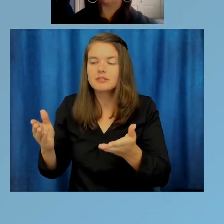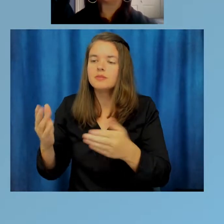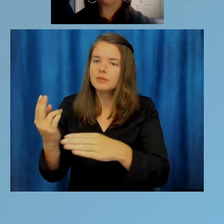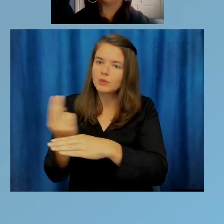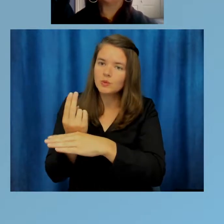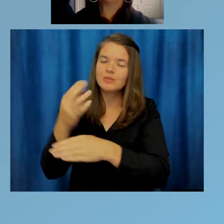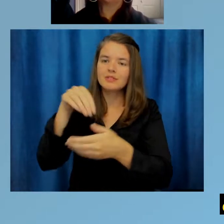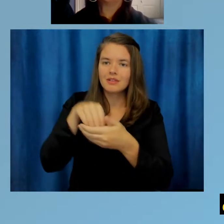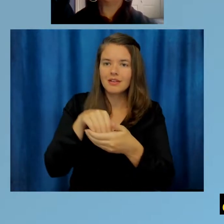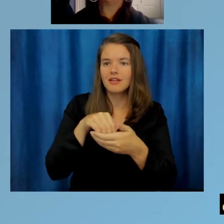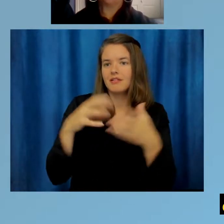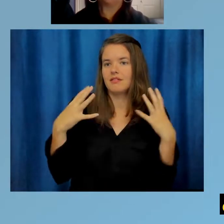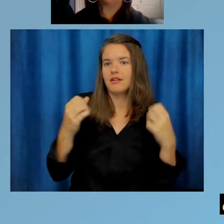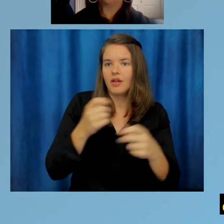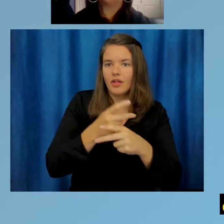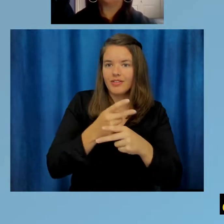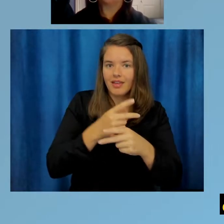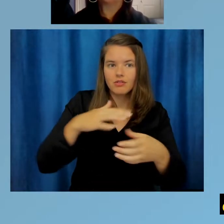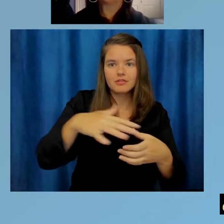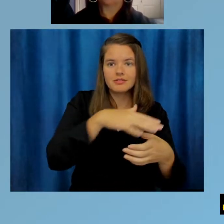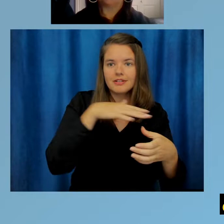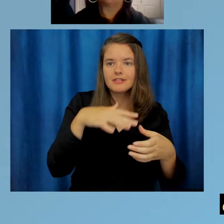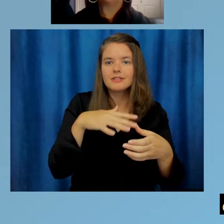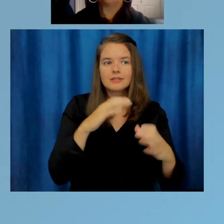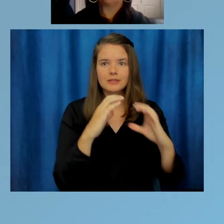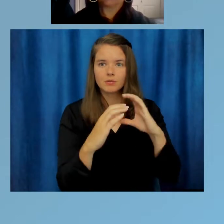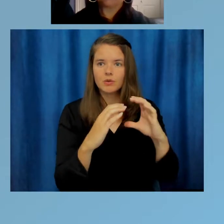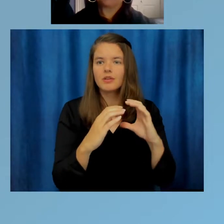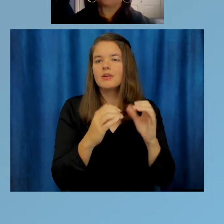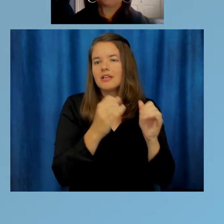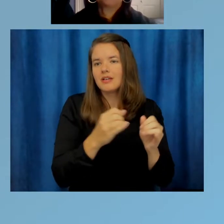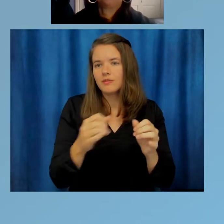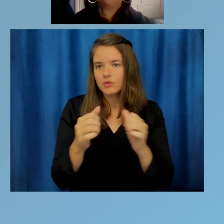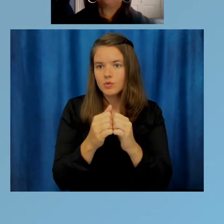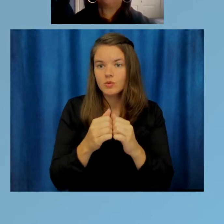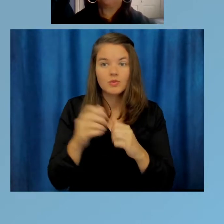in healthcare settings to communicate with individuals with hearing loss.